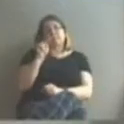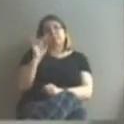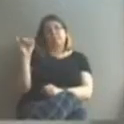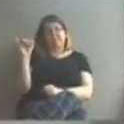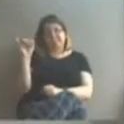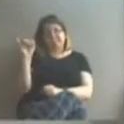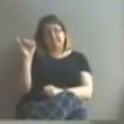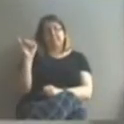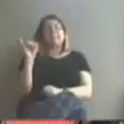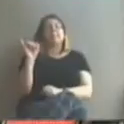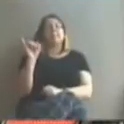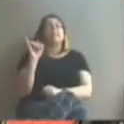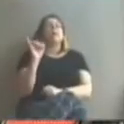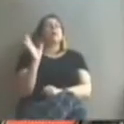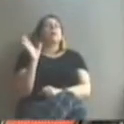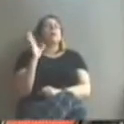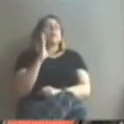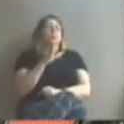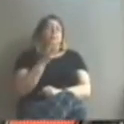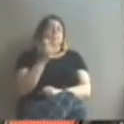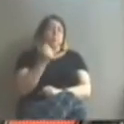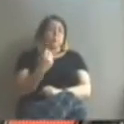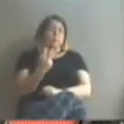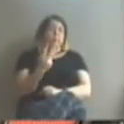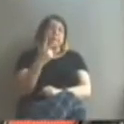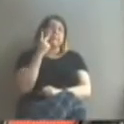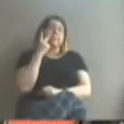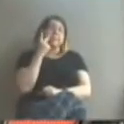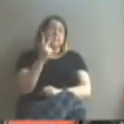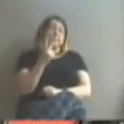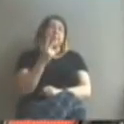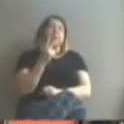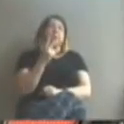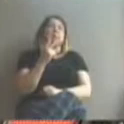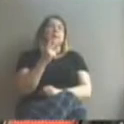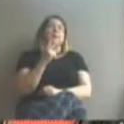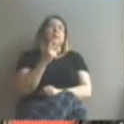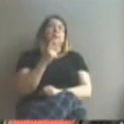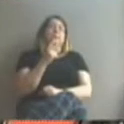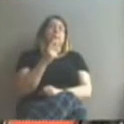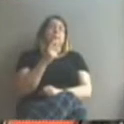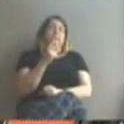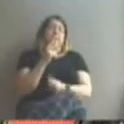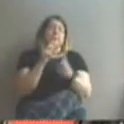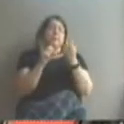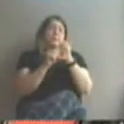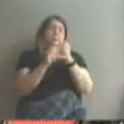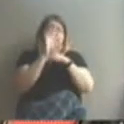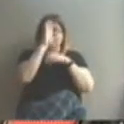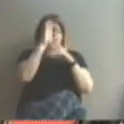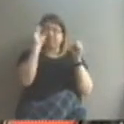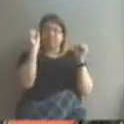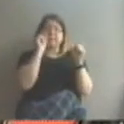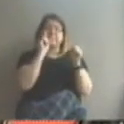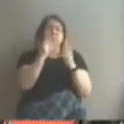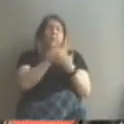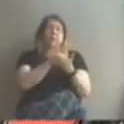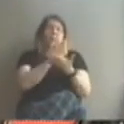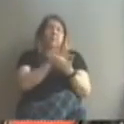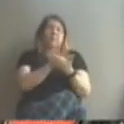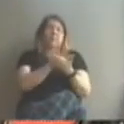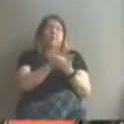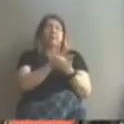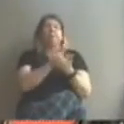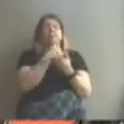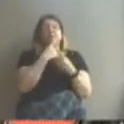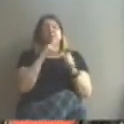And going from there to 12, you will also see the dotted line for Assistant Superintendents for Academics,